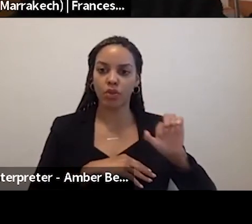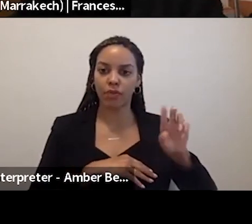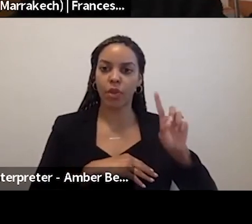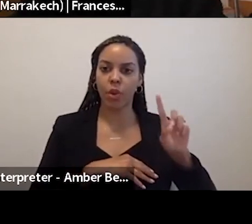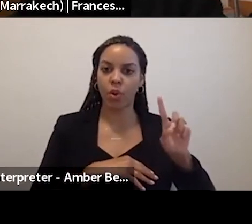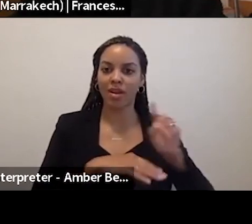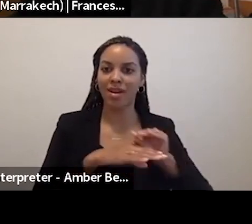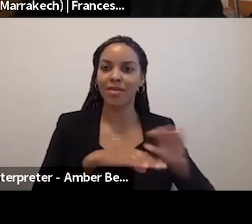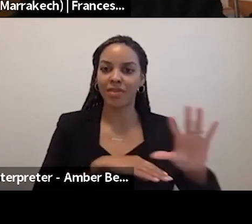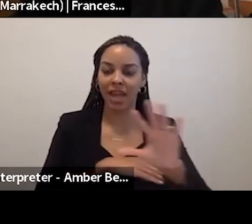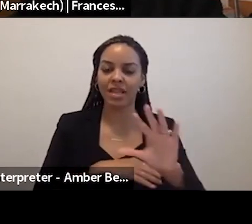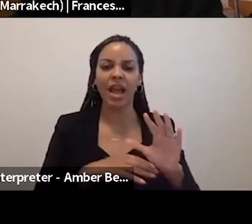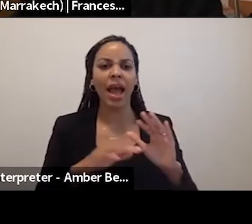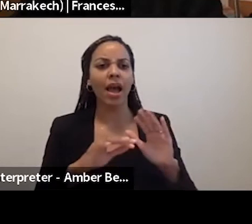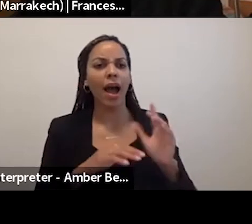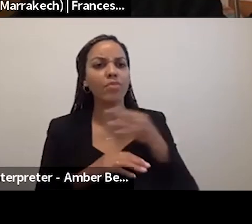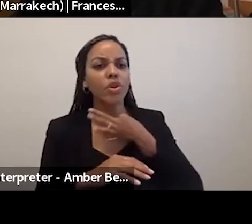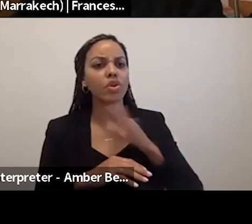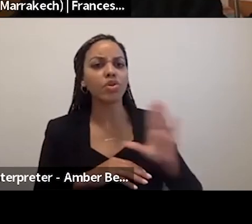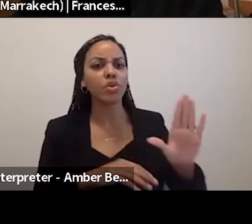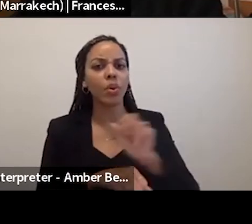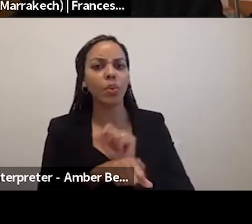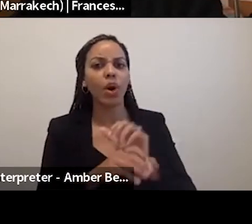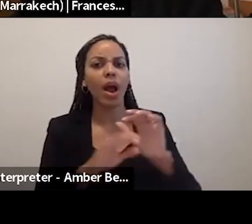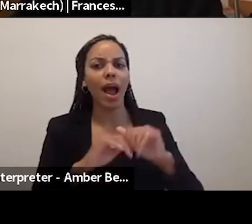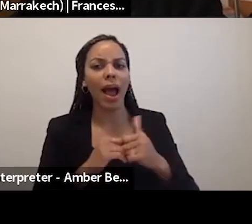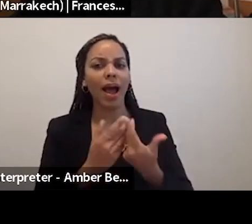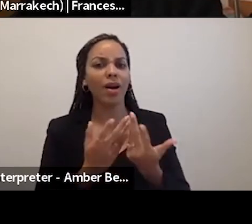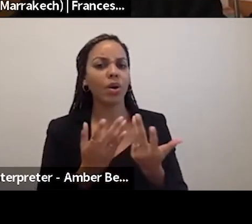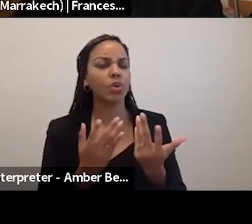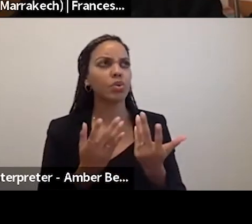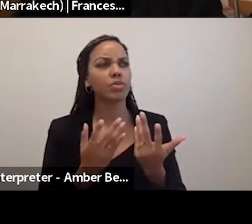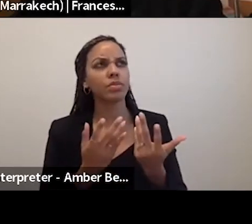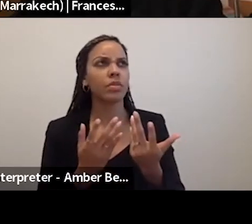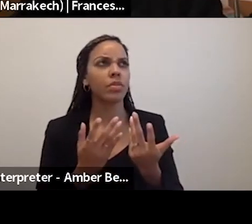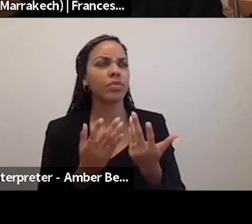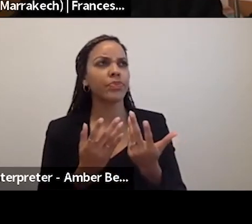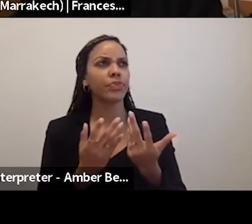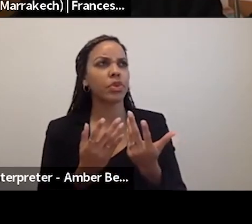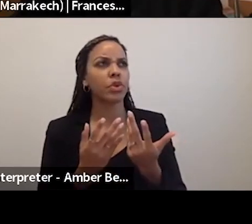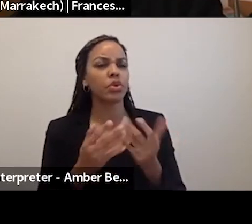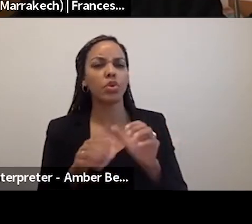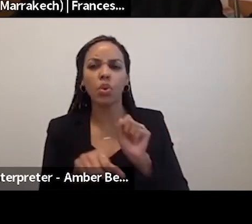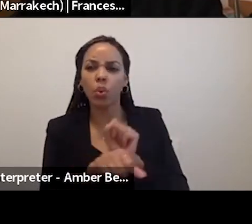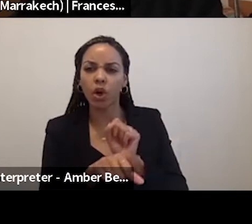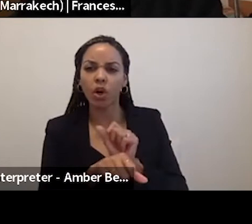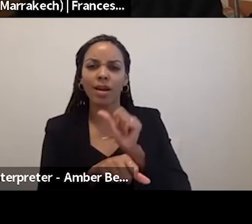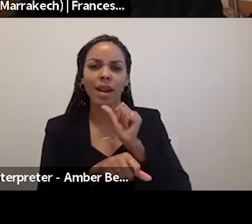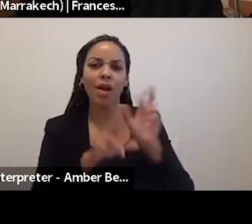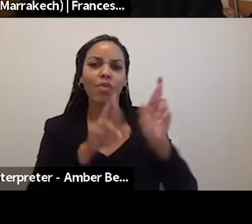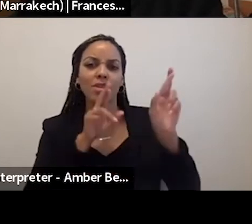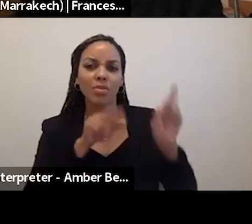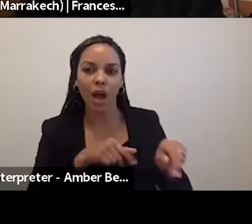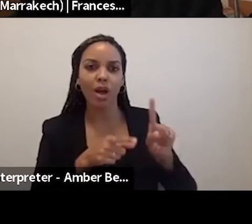to not be reactionary and not do work that is in response to, but getting ahead of things that are